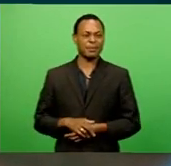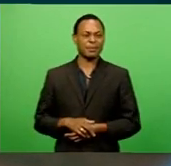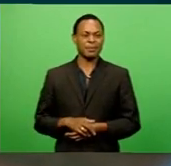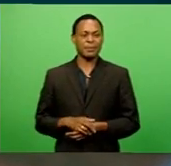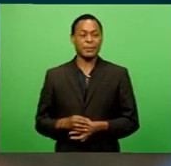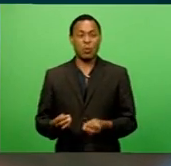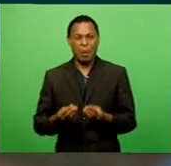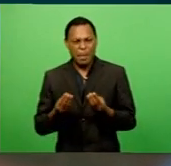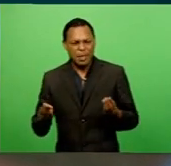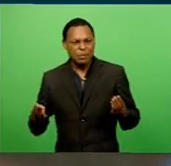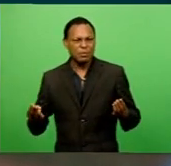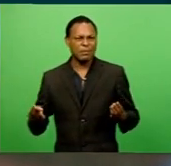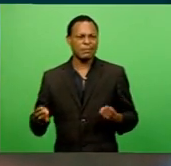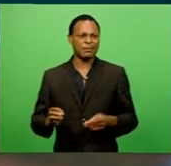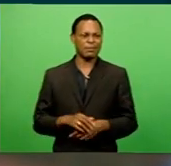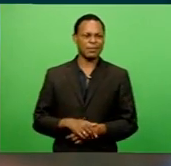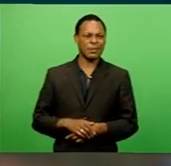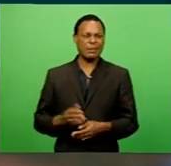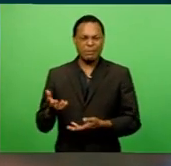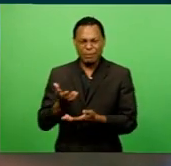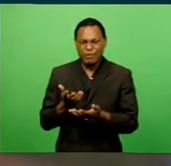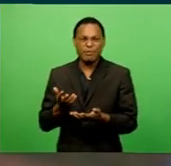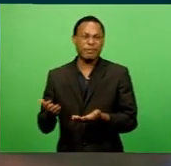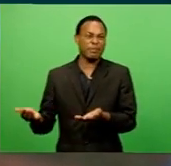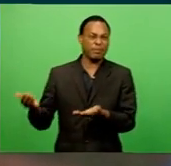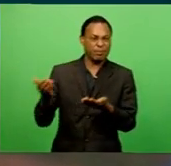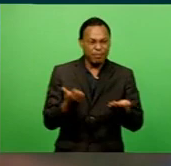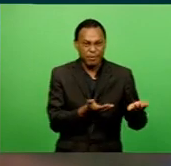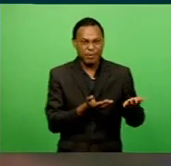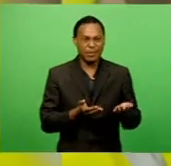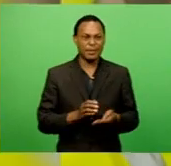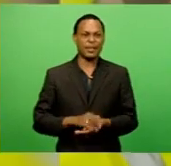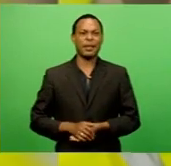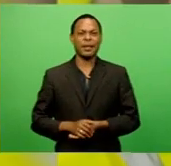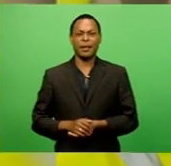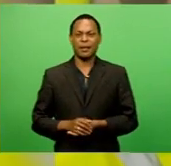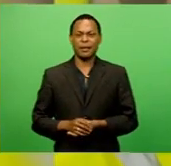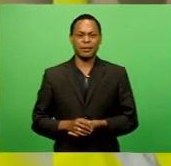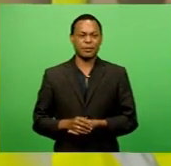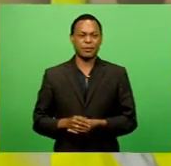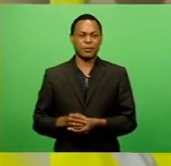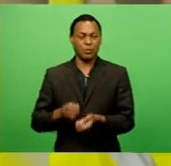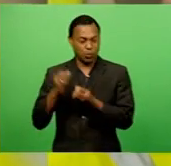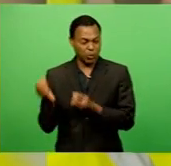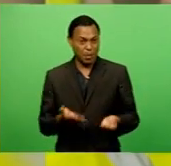logistic of trying to get product across to the community in times of